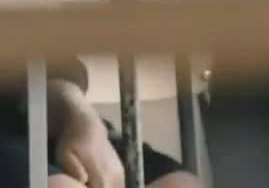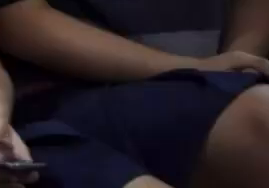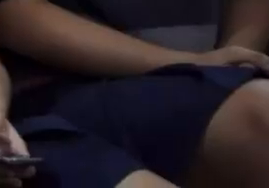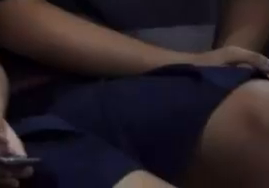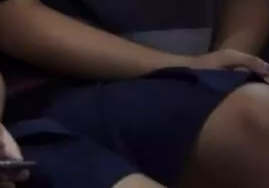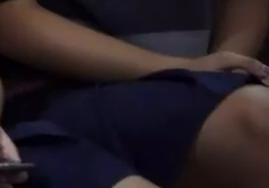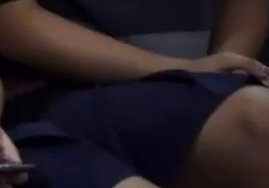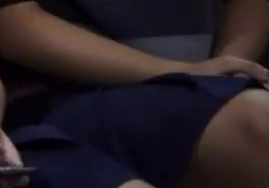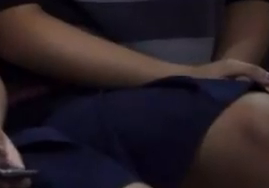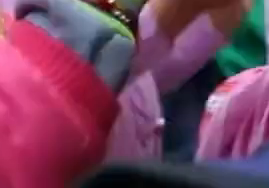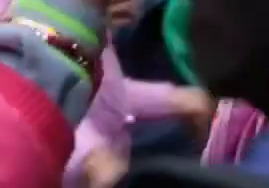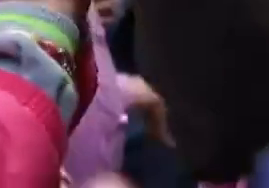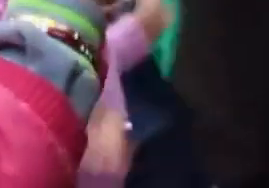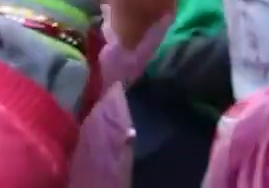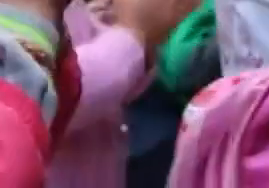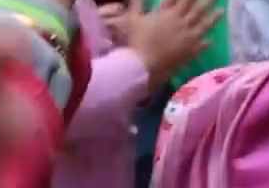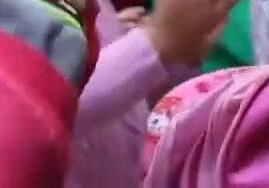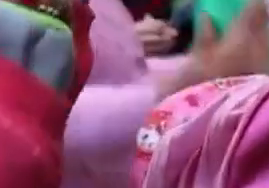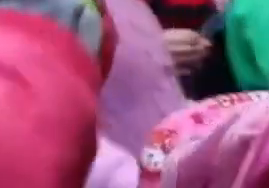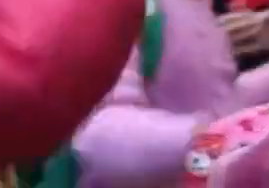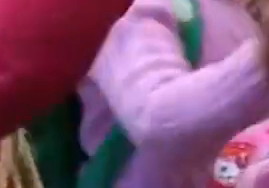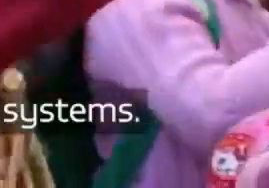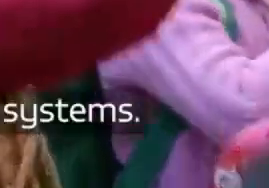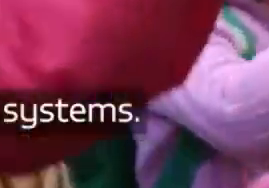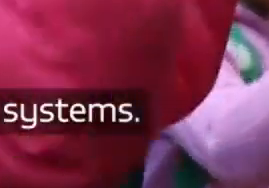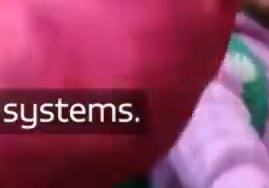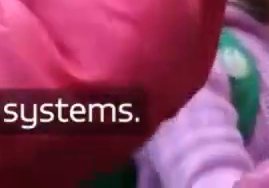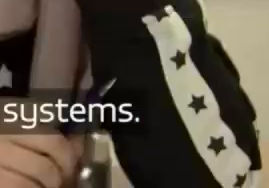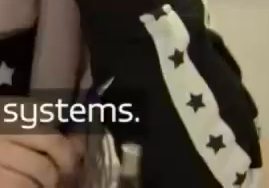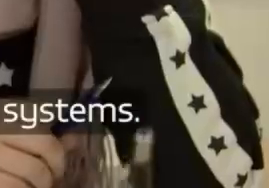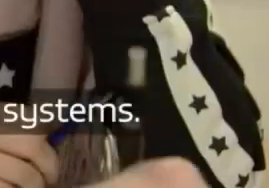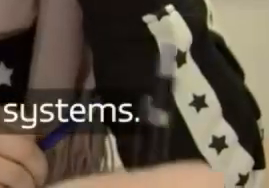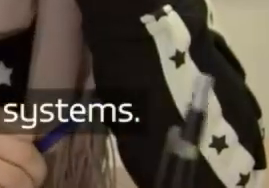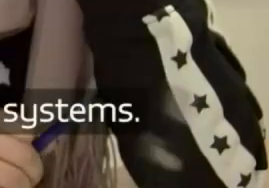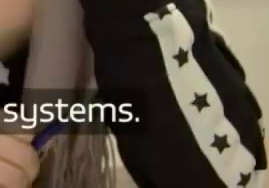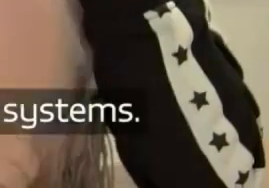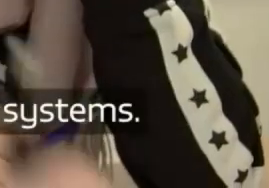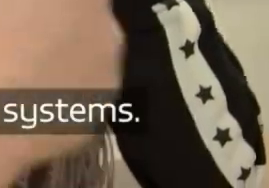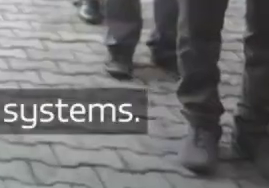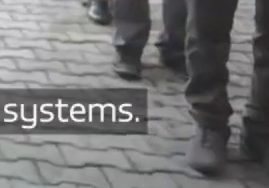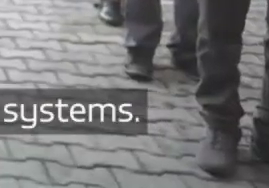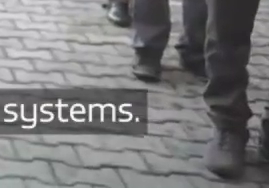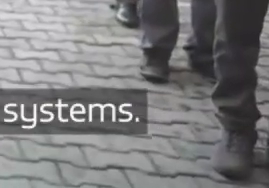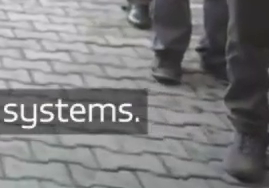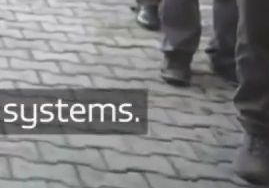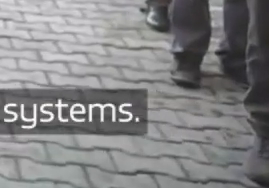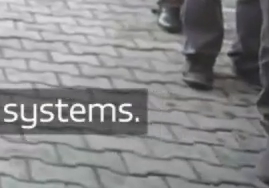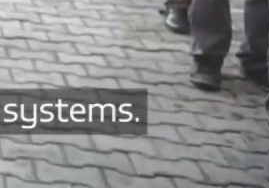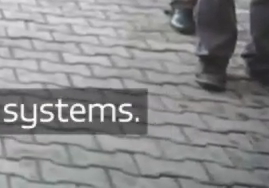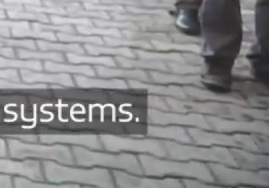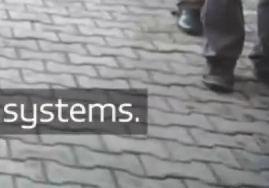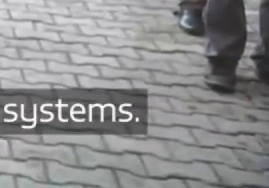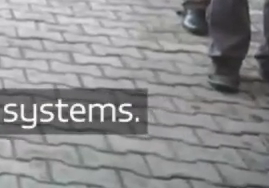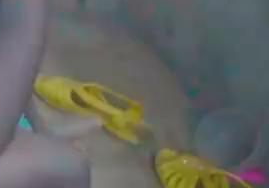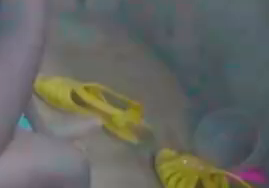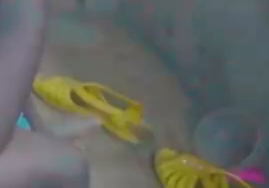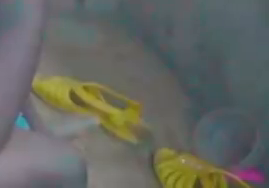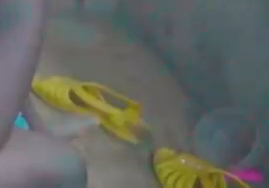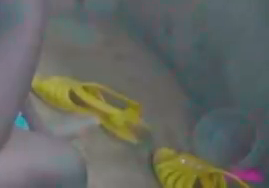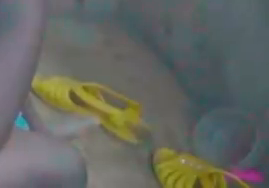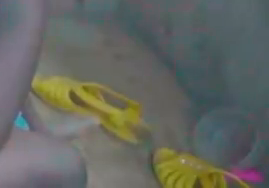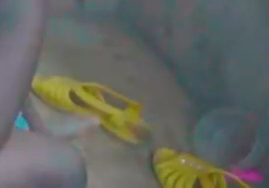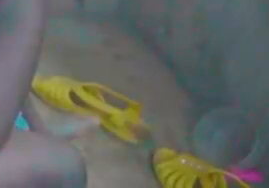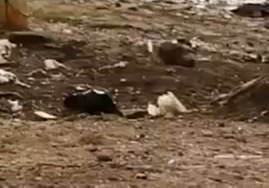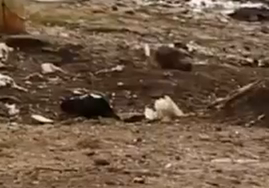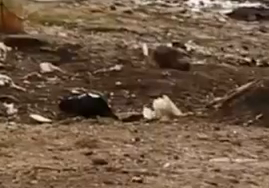challenges, preferences and dreams. A diversity that should be reflected across our school systems. But